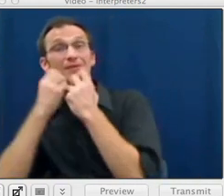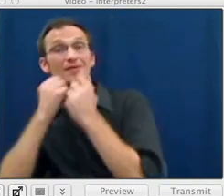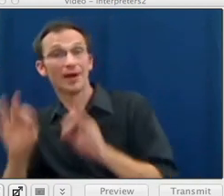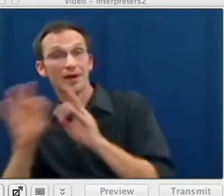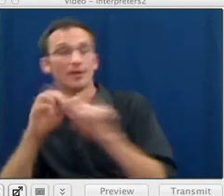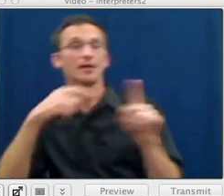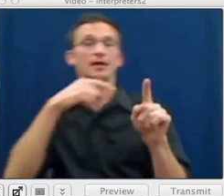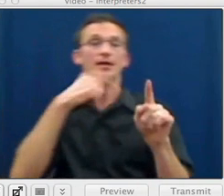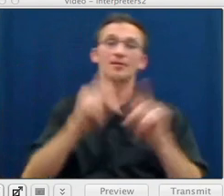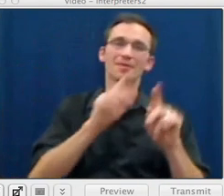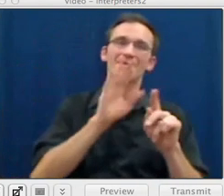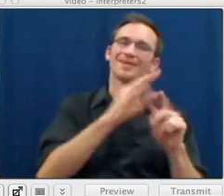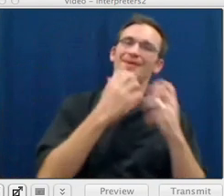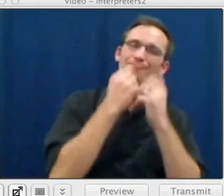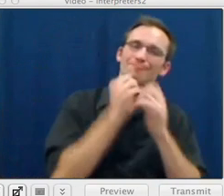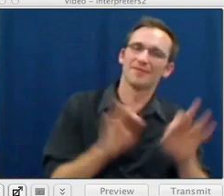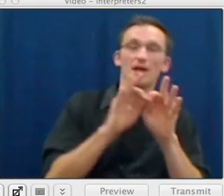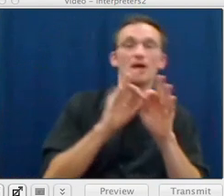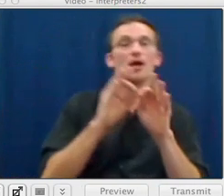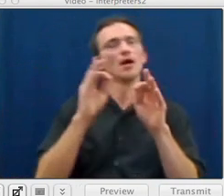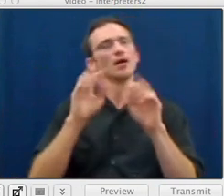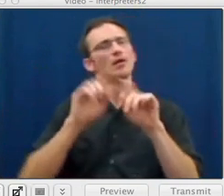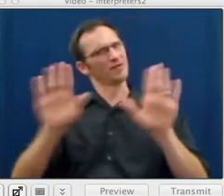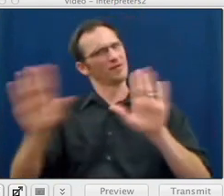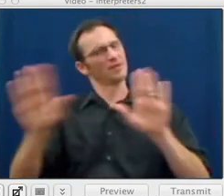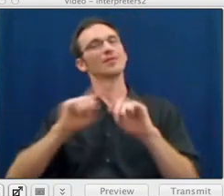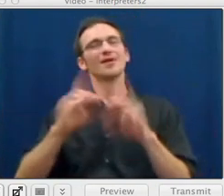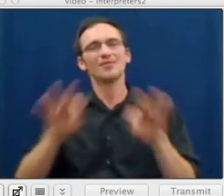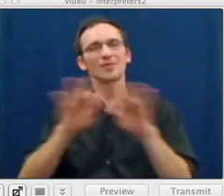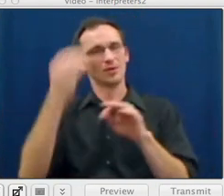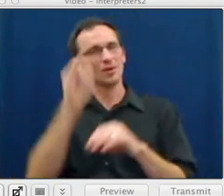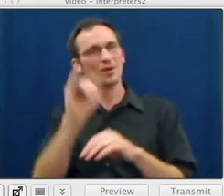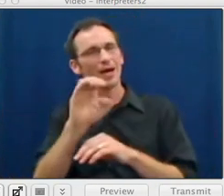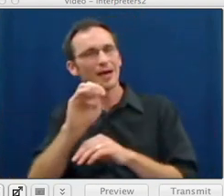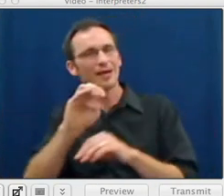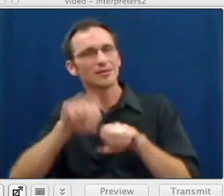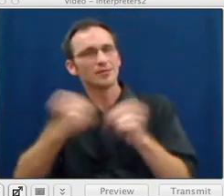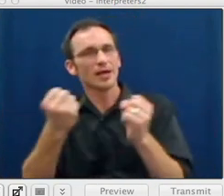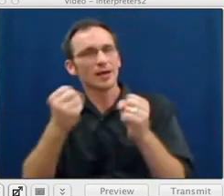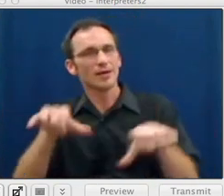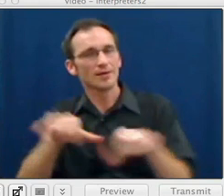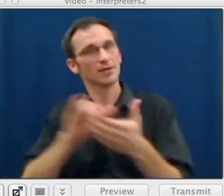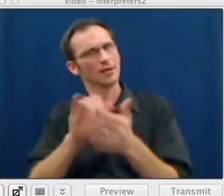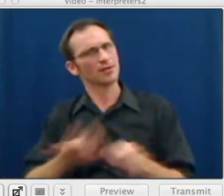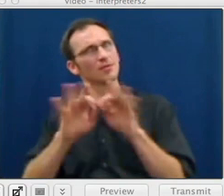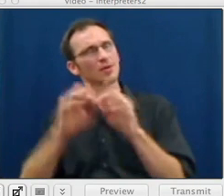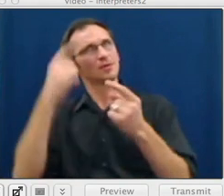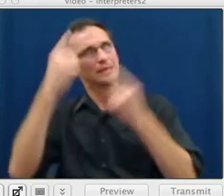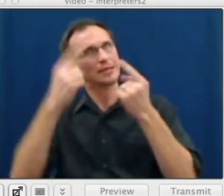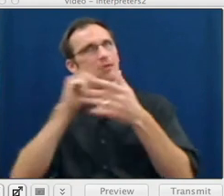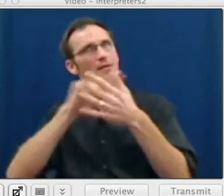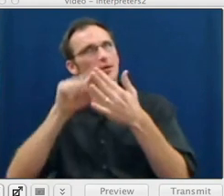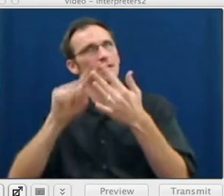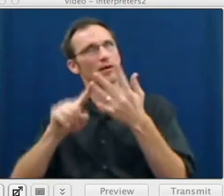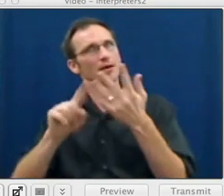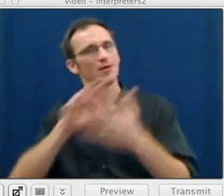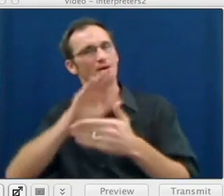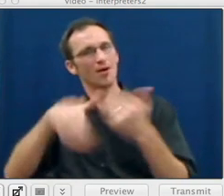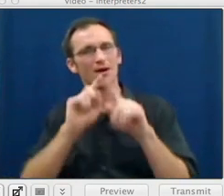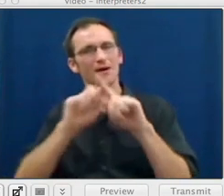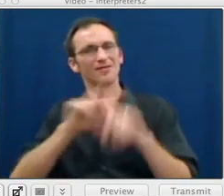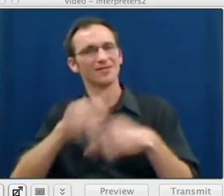relationship, that it is an icebreaker and lighthearted. All of those things are important to recognize. The reason why we do this is that interpreters